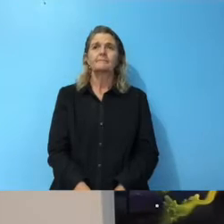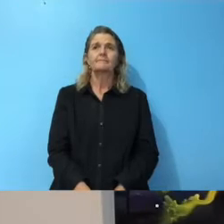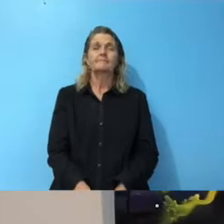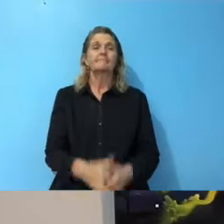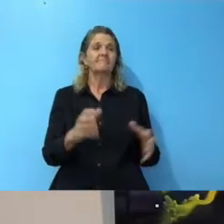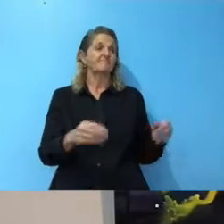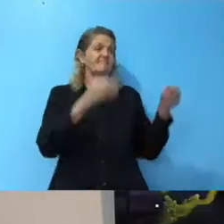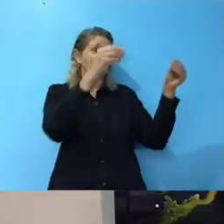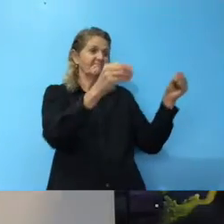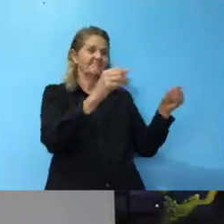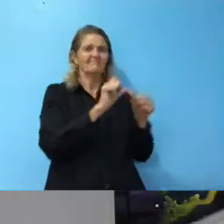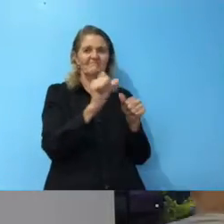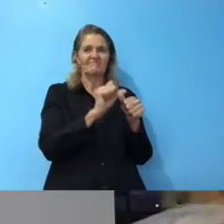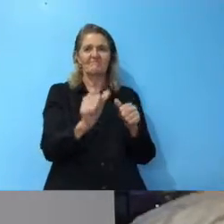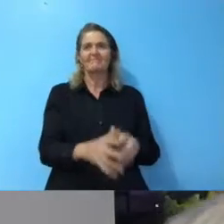That's a bit better.